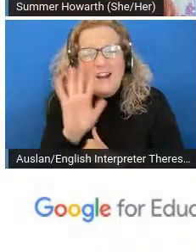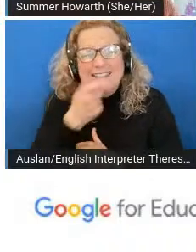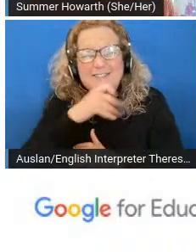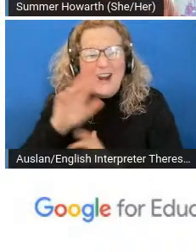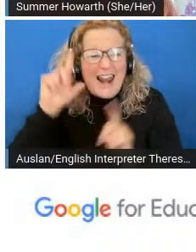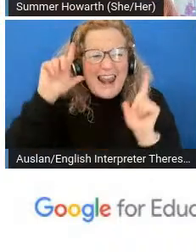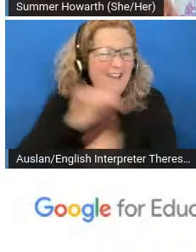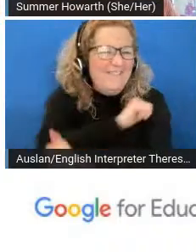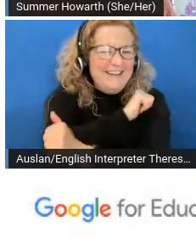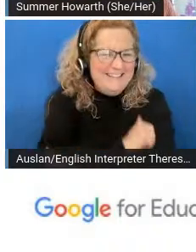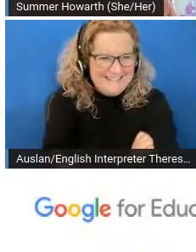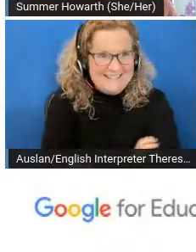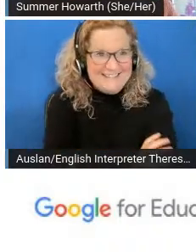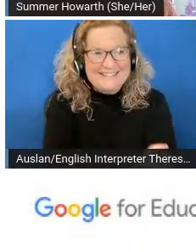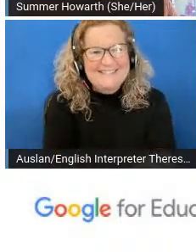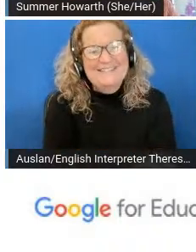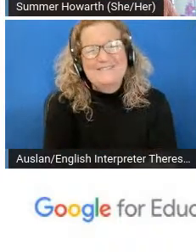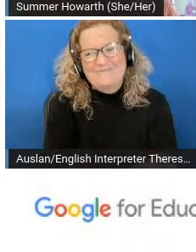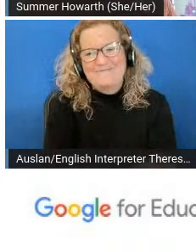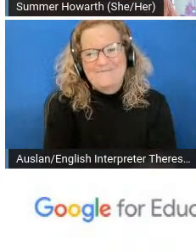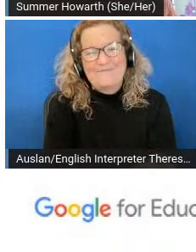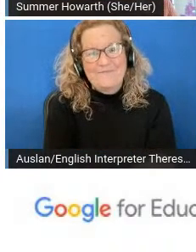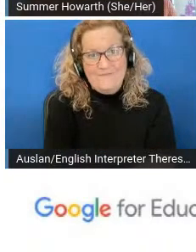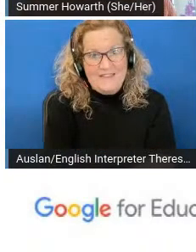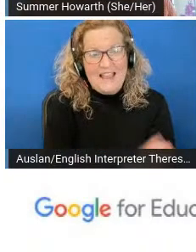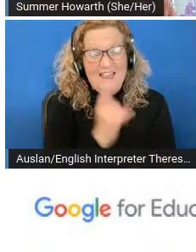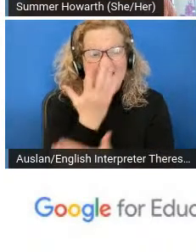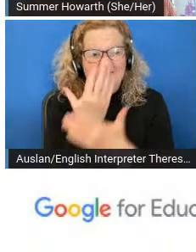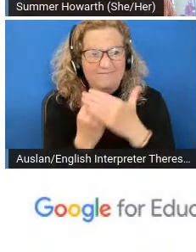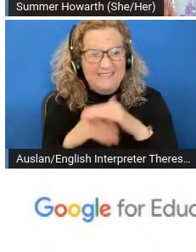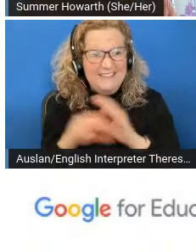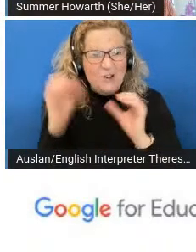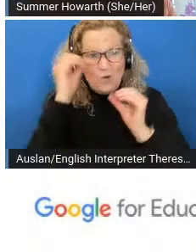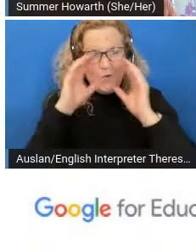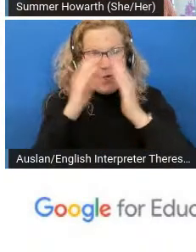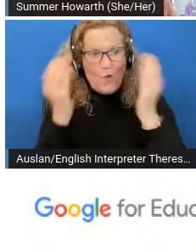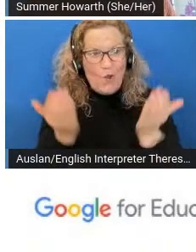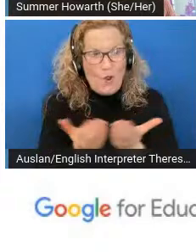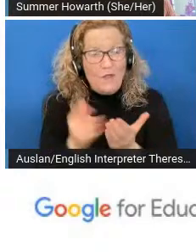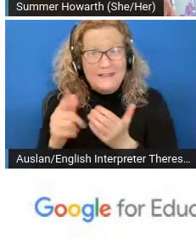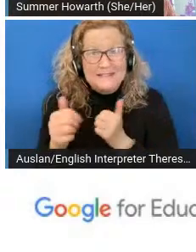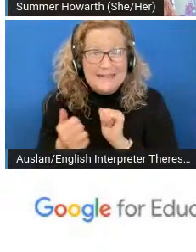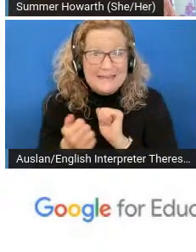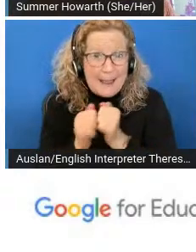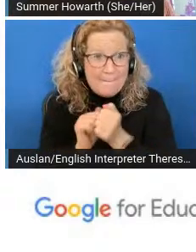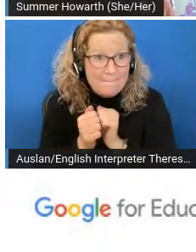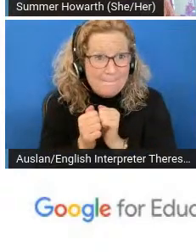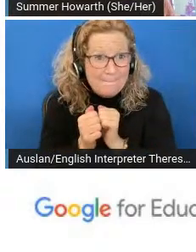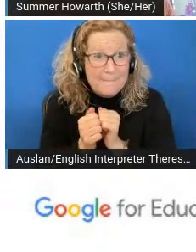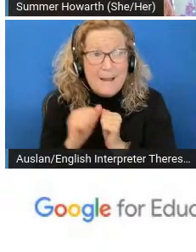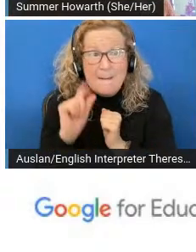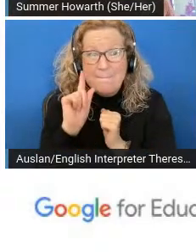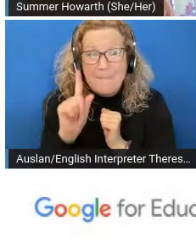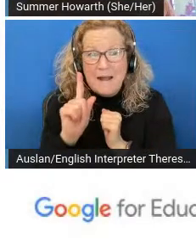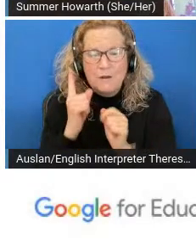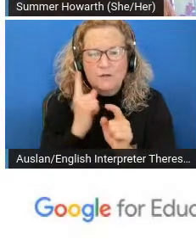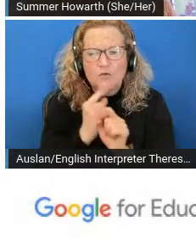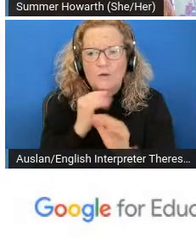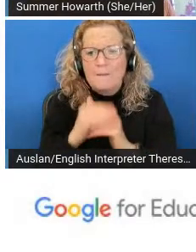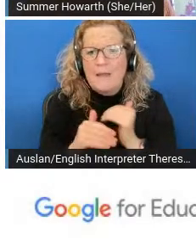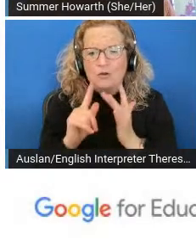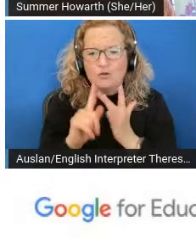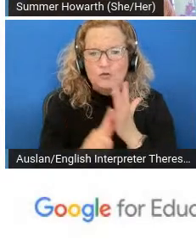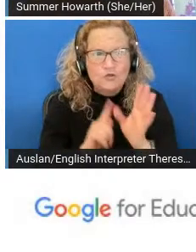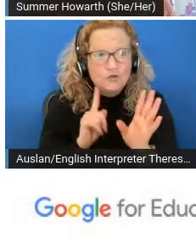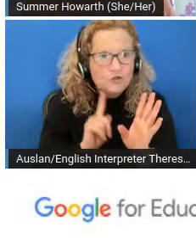all over this. Yeah. And this is built into Google Earth as well. And again, I mean, this is a game, but when we're talking about joy and we're talking about wonder